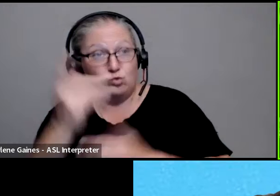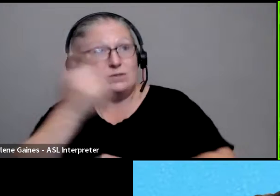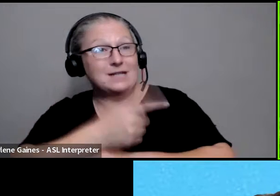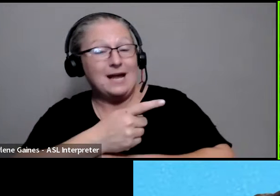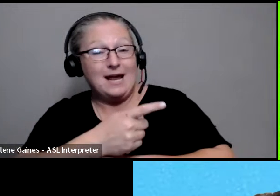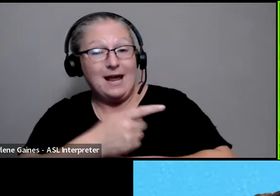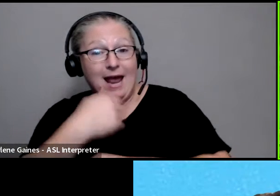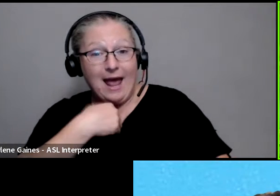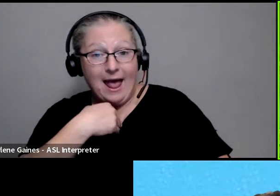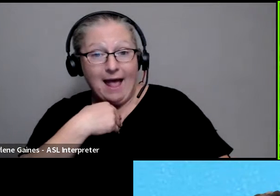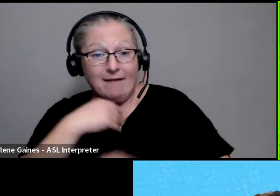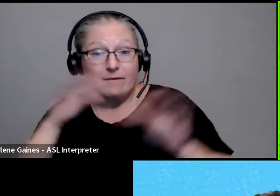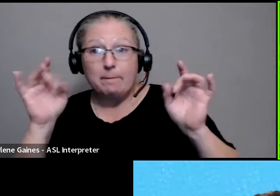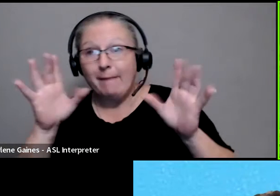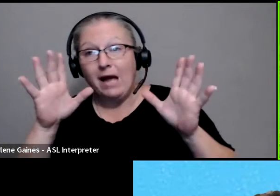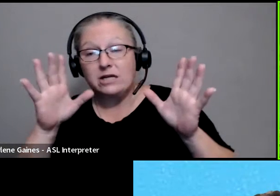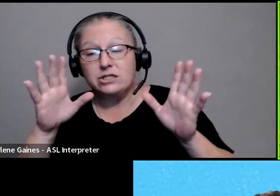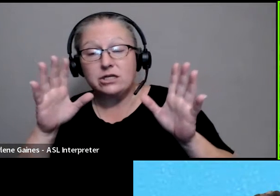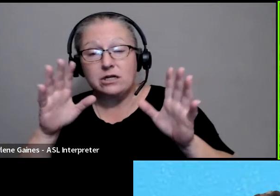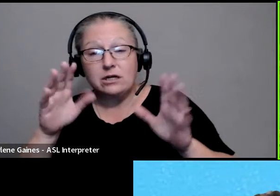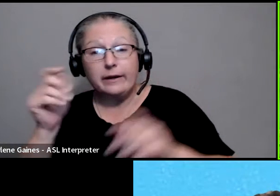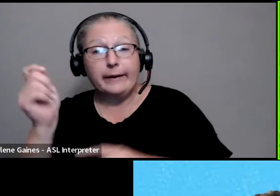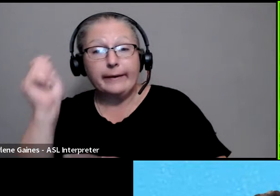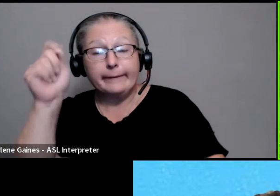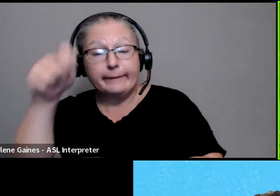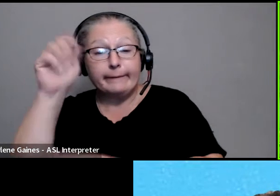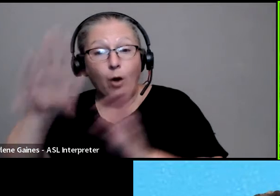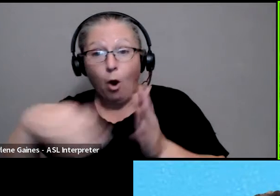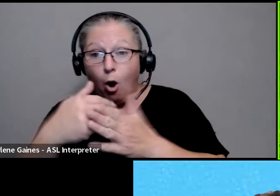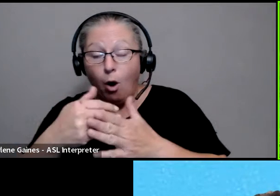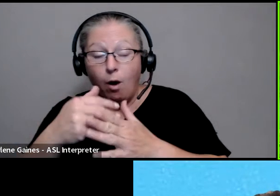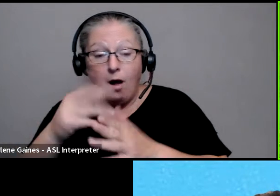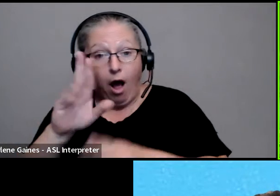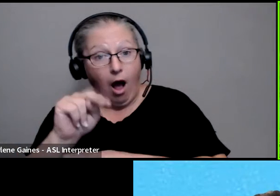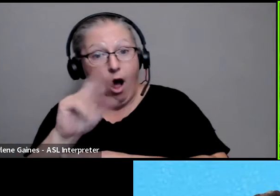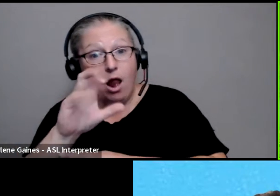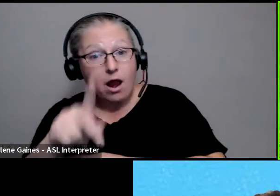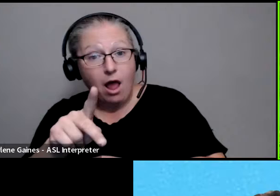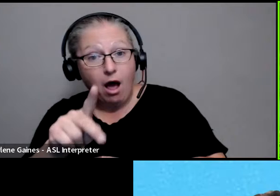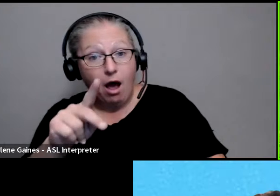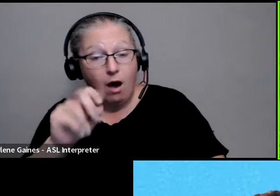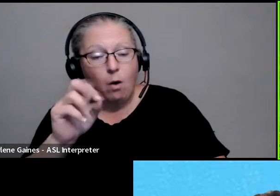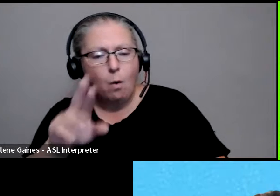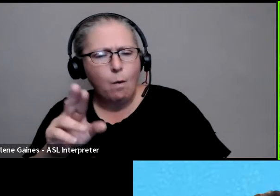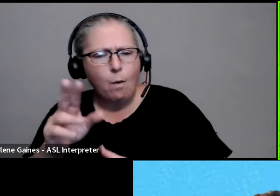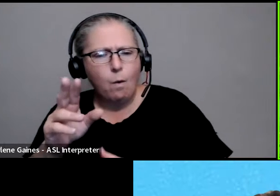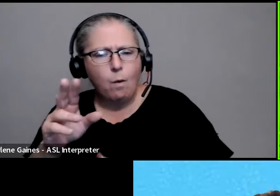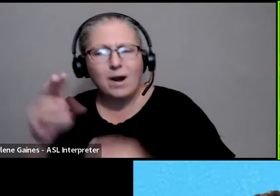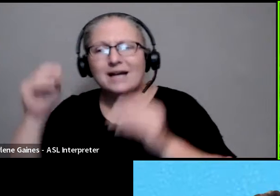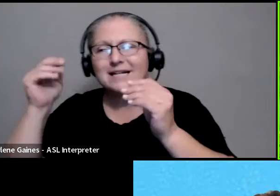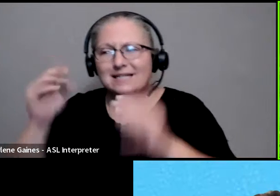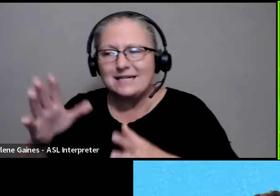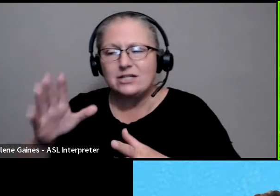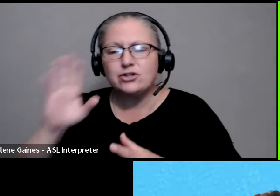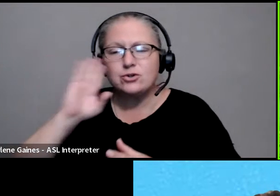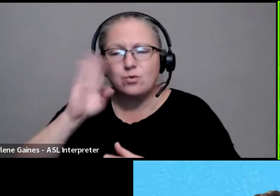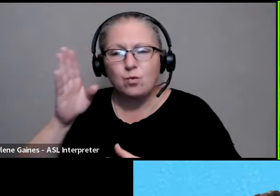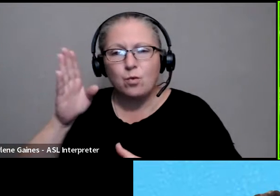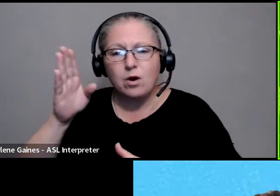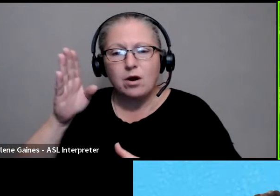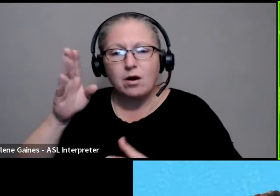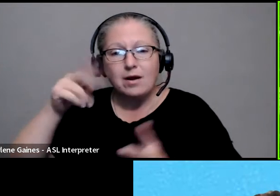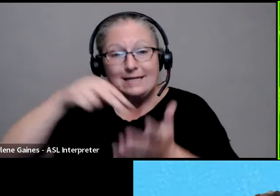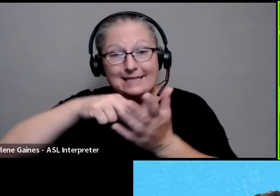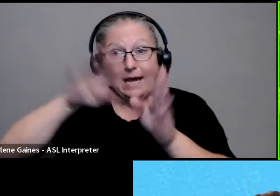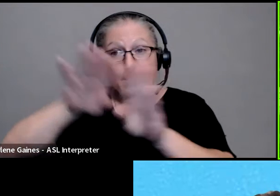there like a magic wand that all of a sudden all the yonder pouches are unlocked, or do the Teachers like teachers will like, go around? Okay. stand by their door,